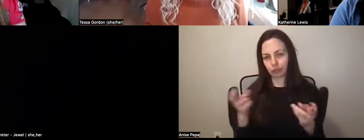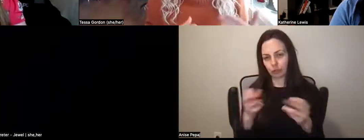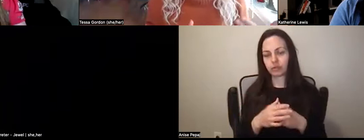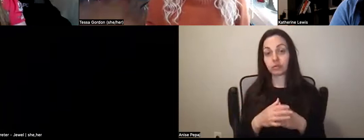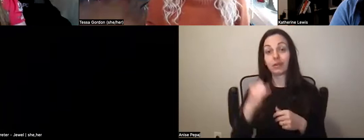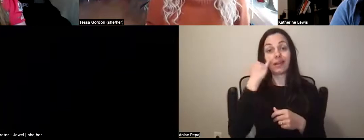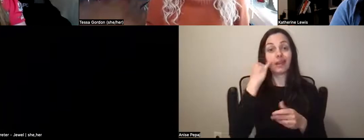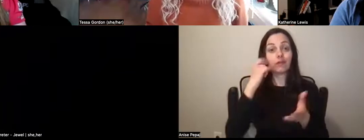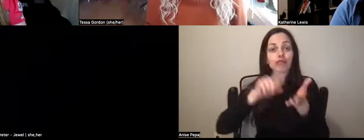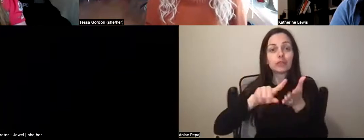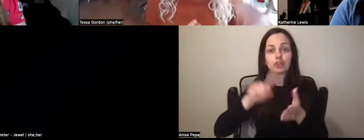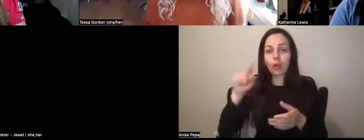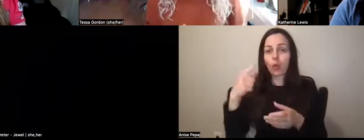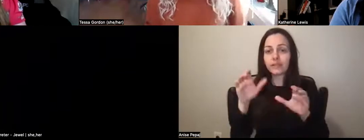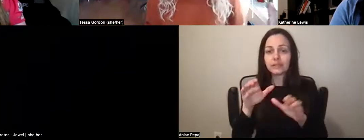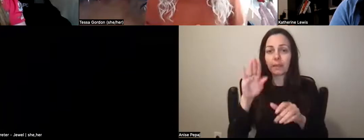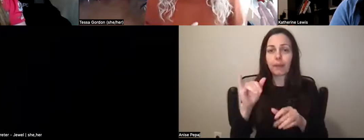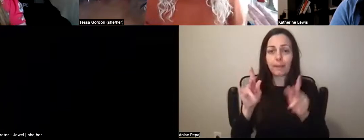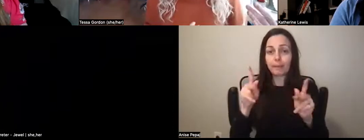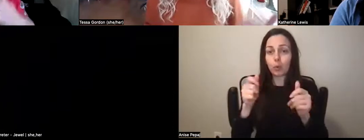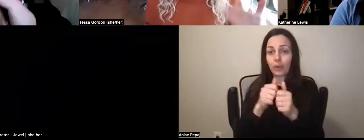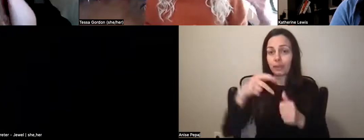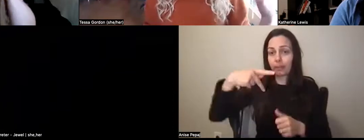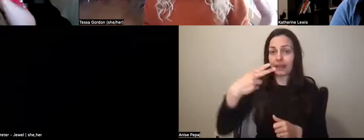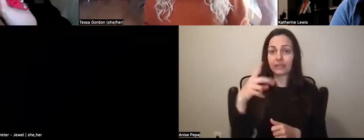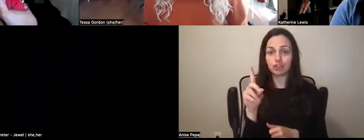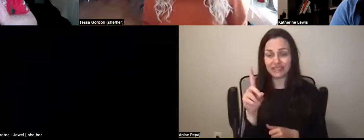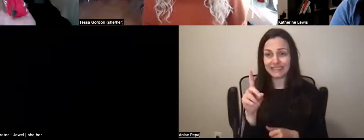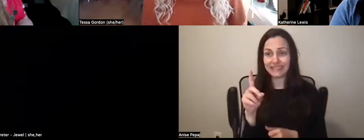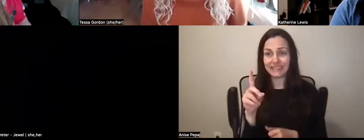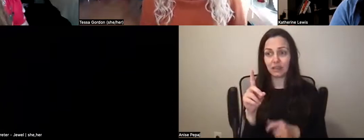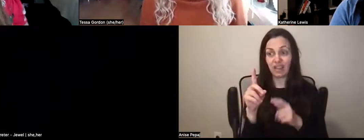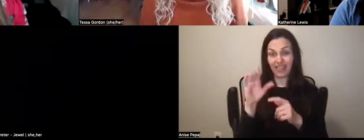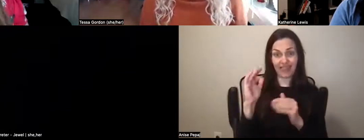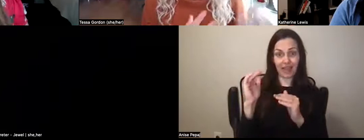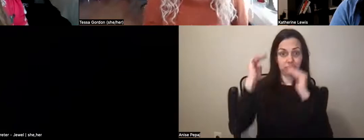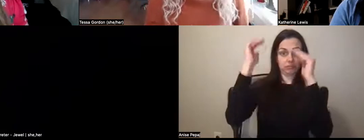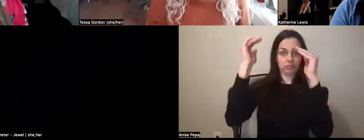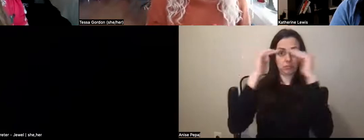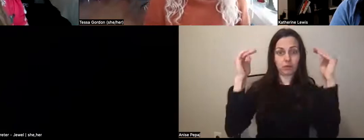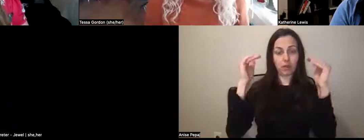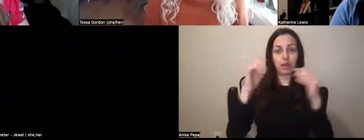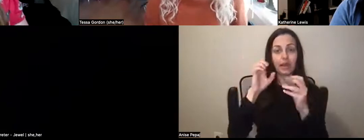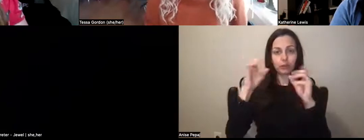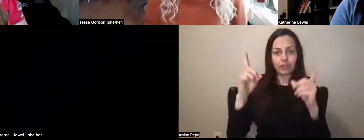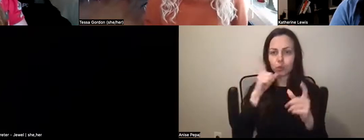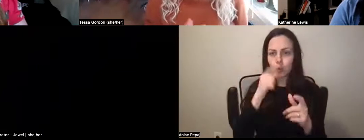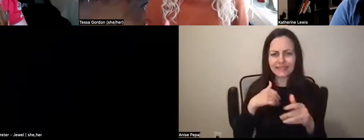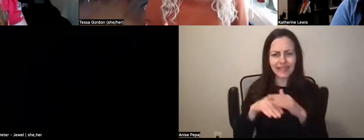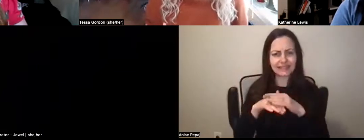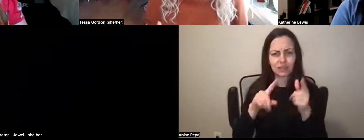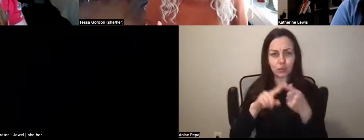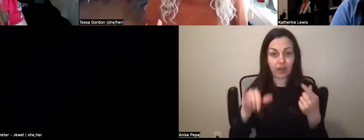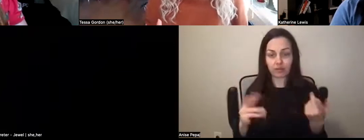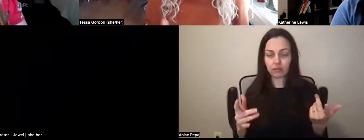research is only done by people who have PhDs or from like that level of education, who has access to that? No, can research actually